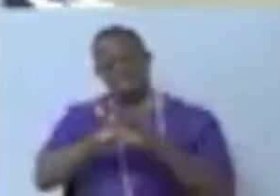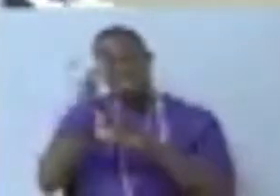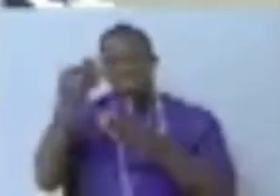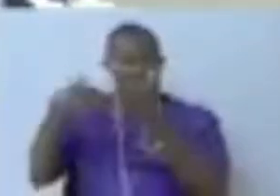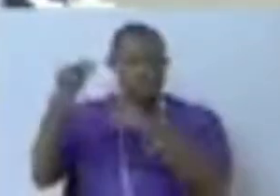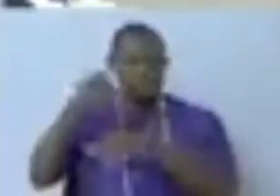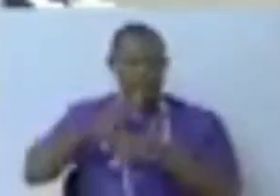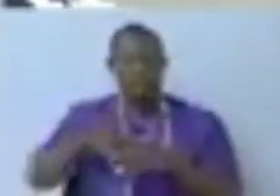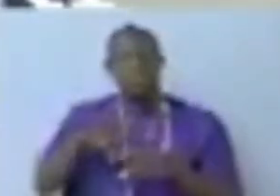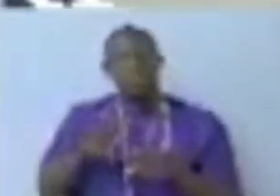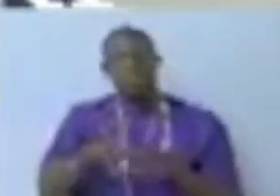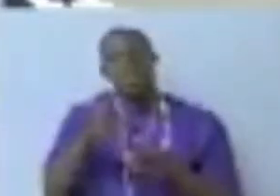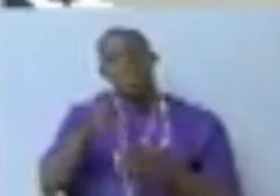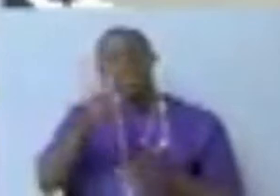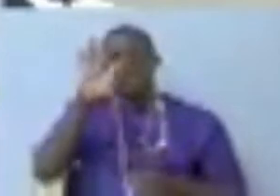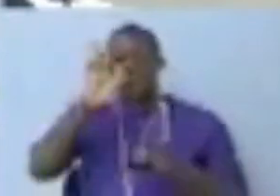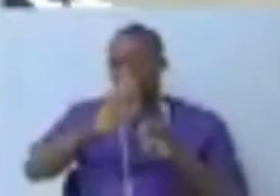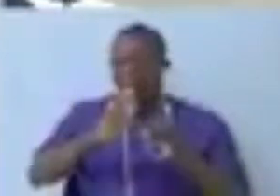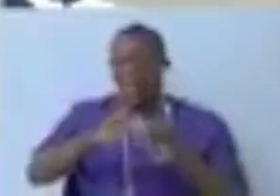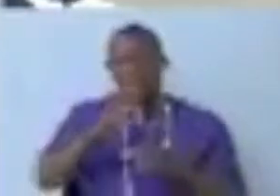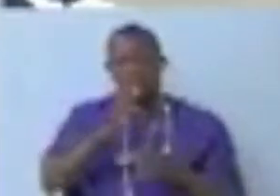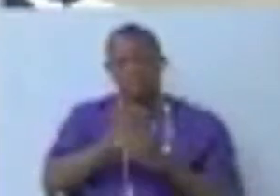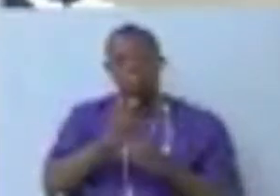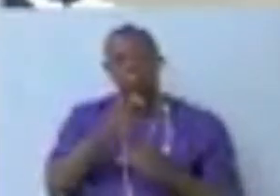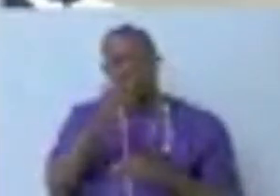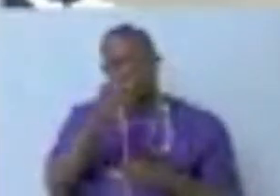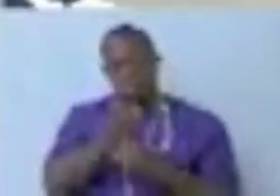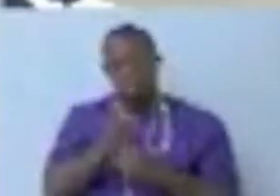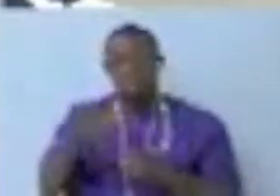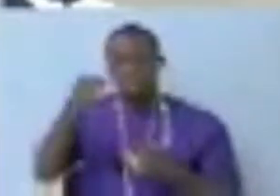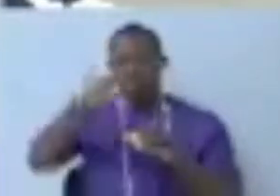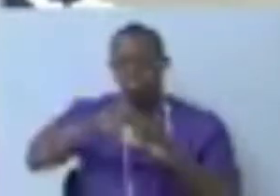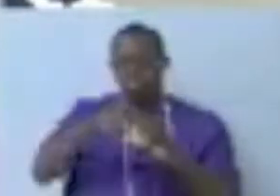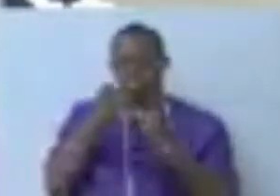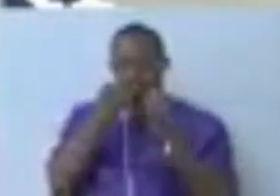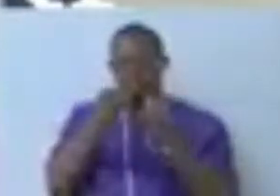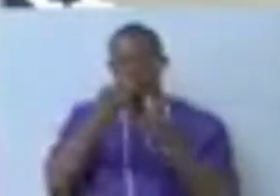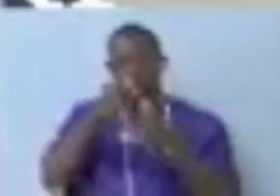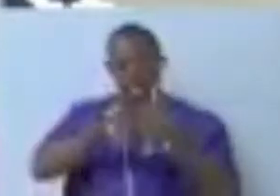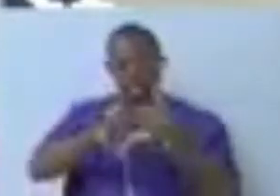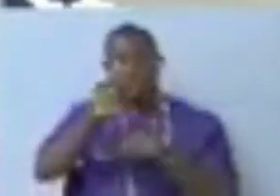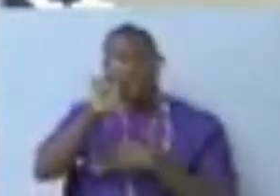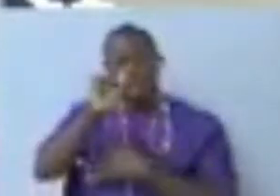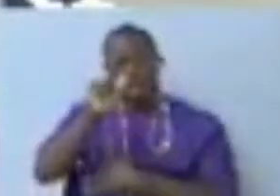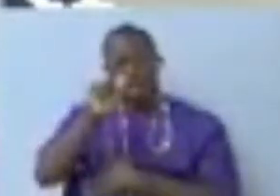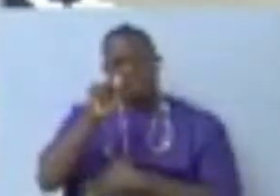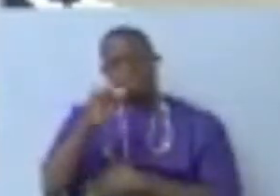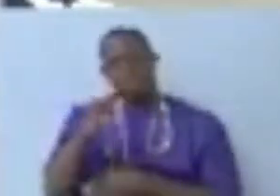This conclusively puts you firmly in the NIA.